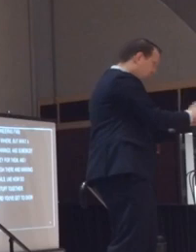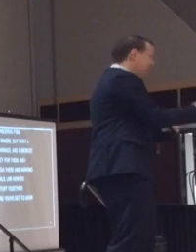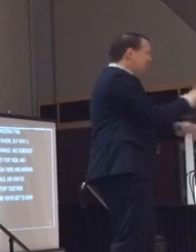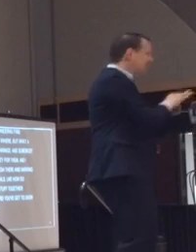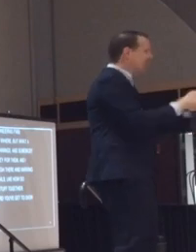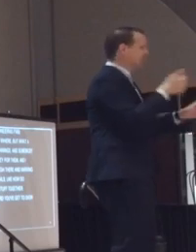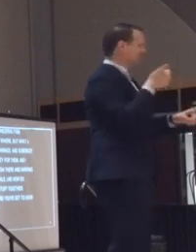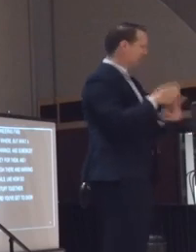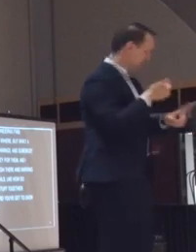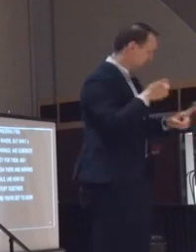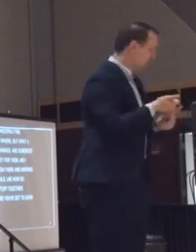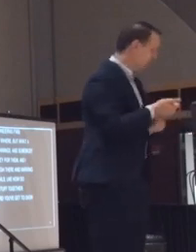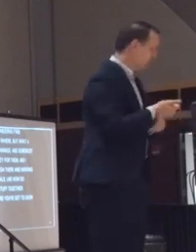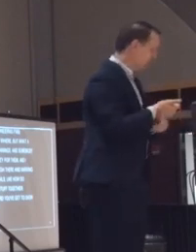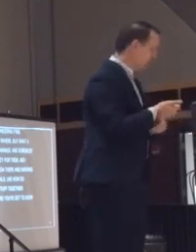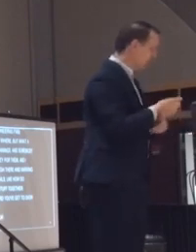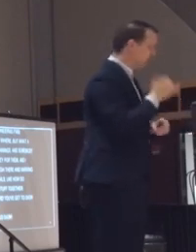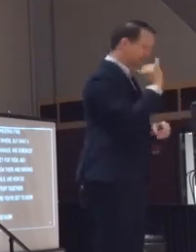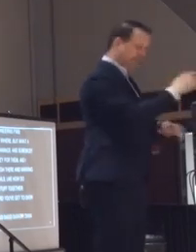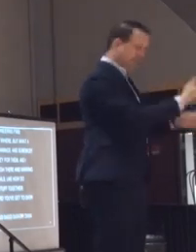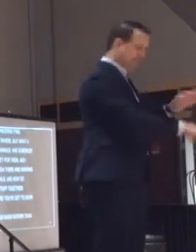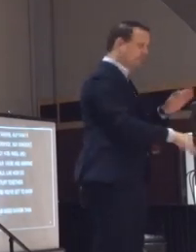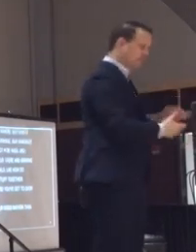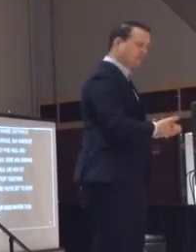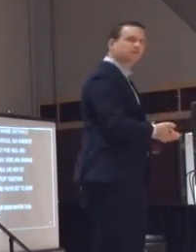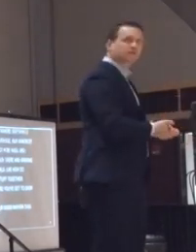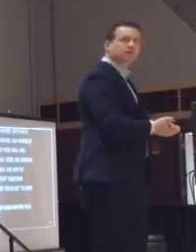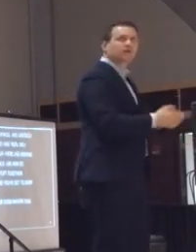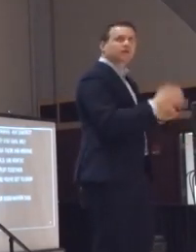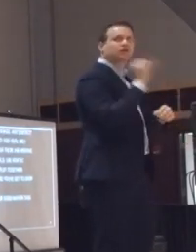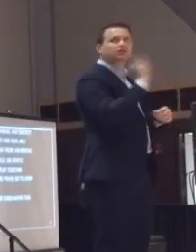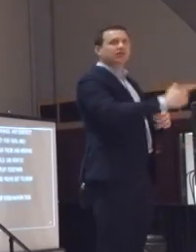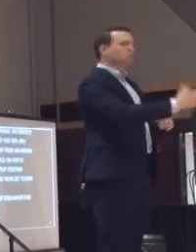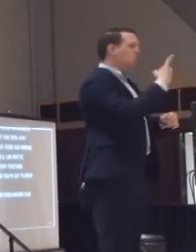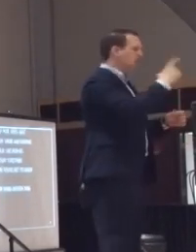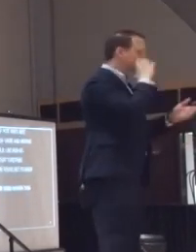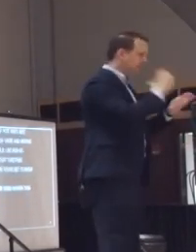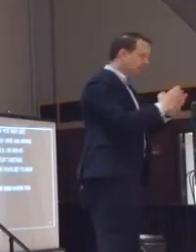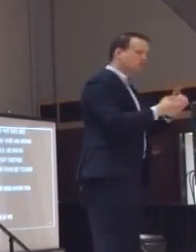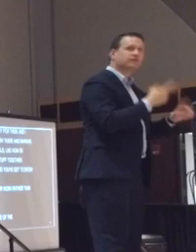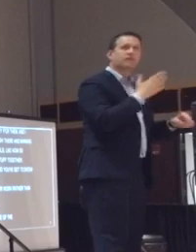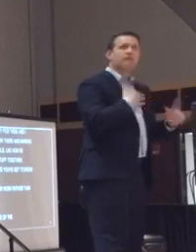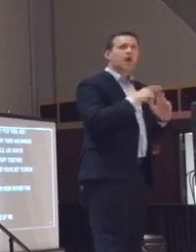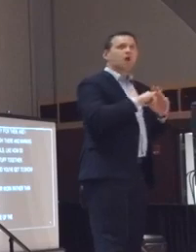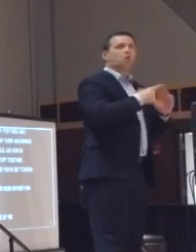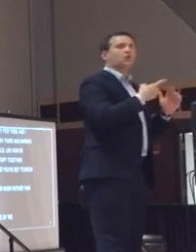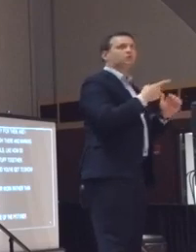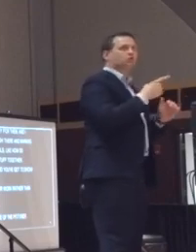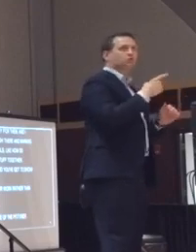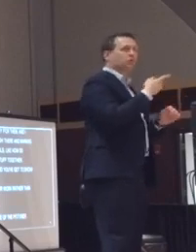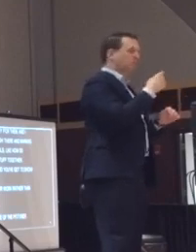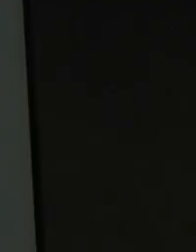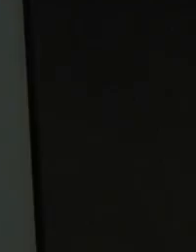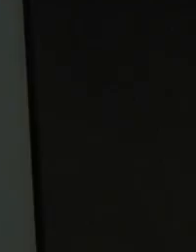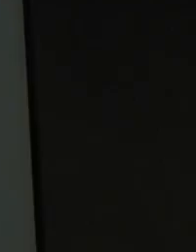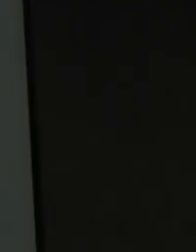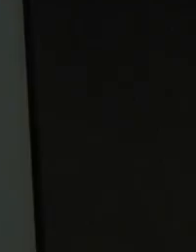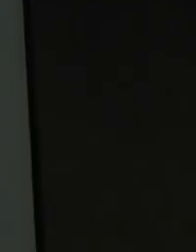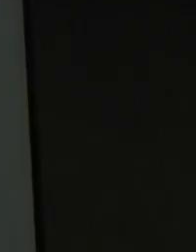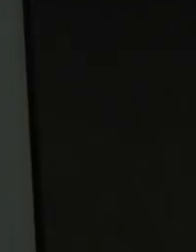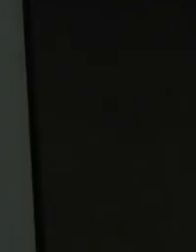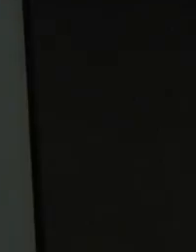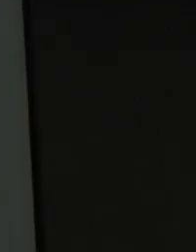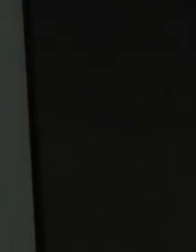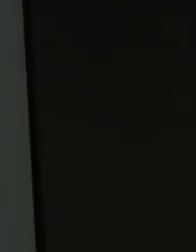than yourself. So that's simple. And there's one of the pictures from my original portfolio that the way I